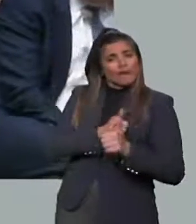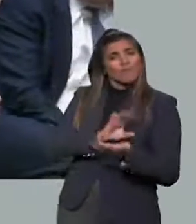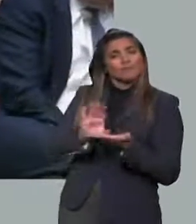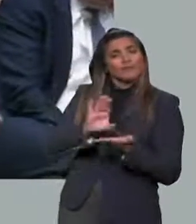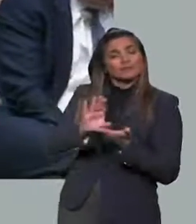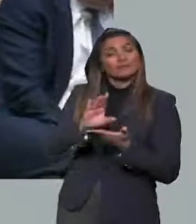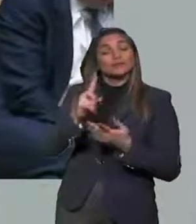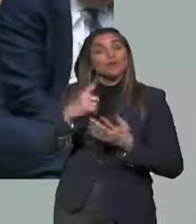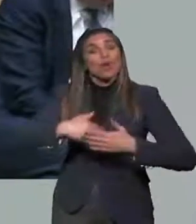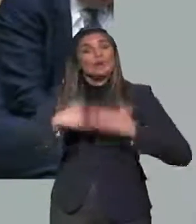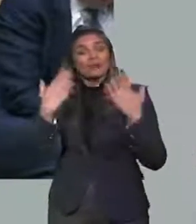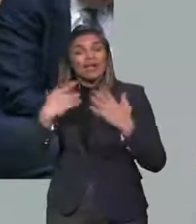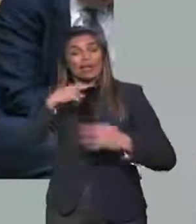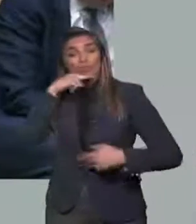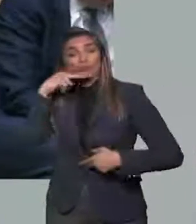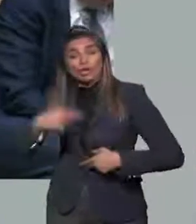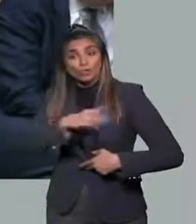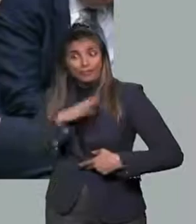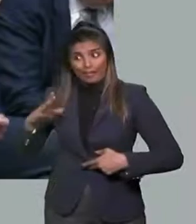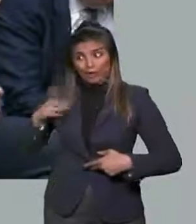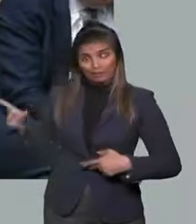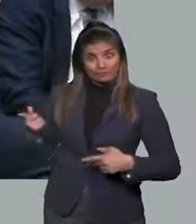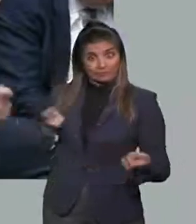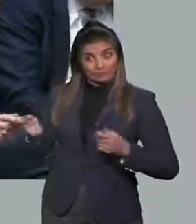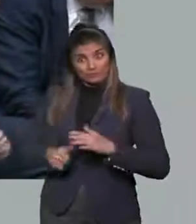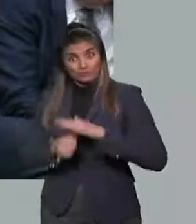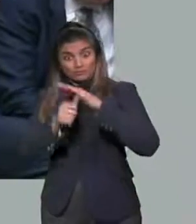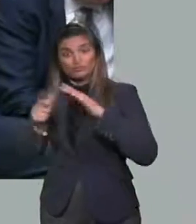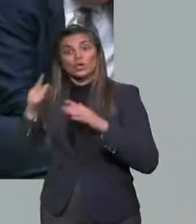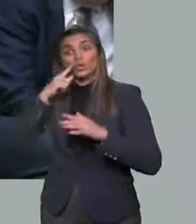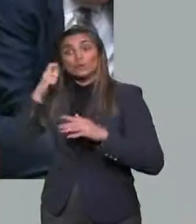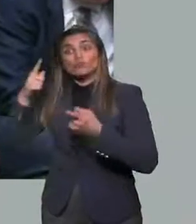that one day Russian military commanders in Ukraine can expect to